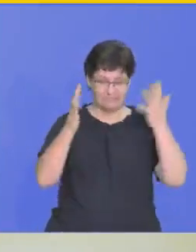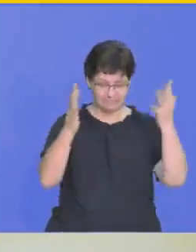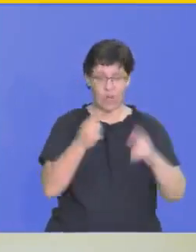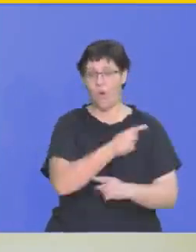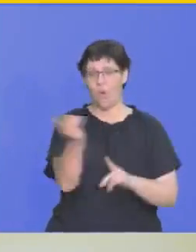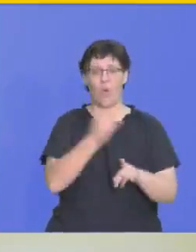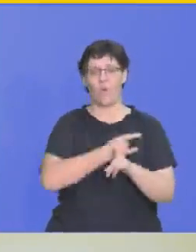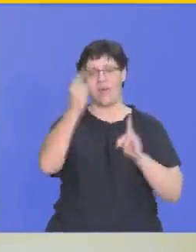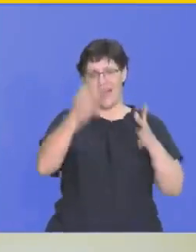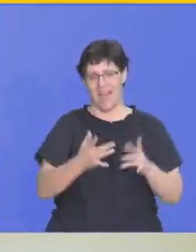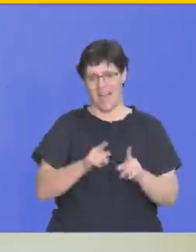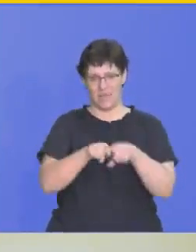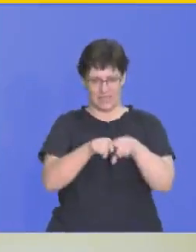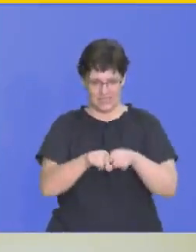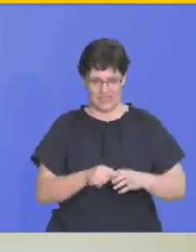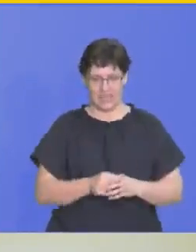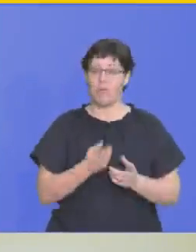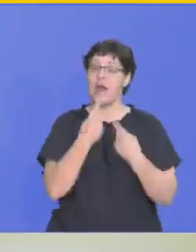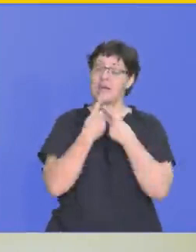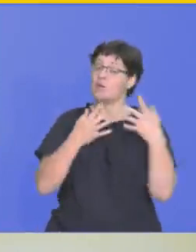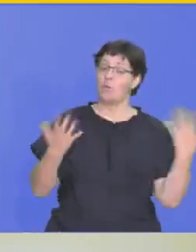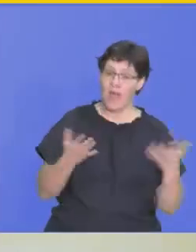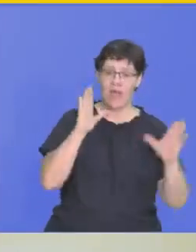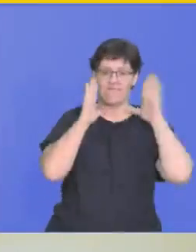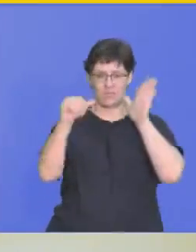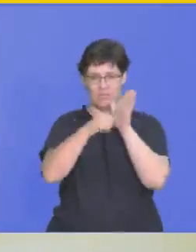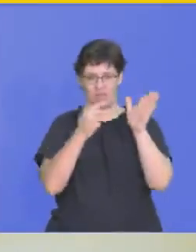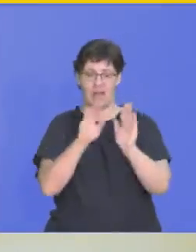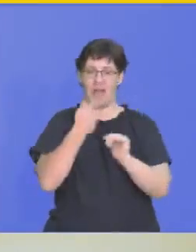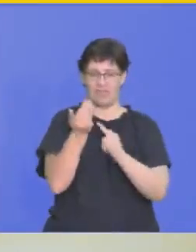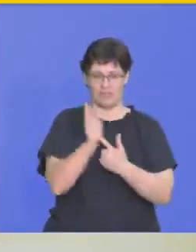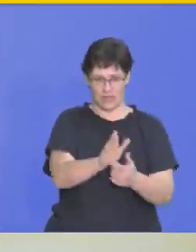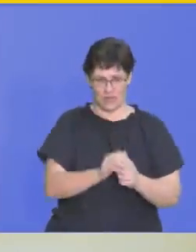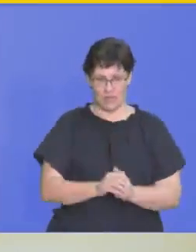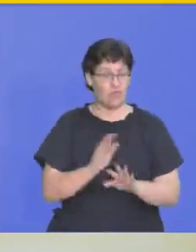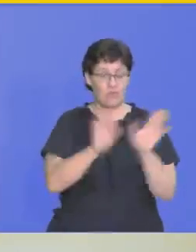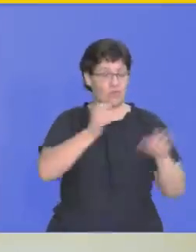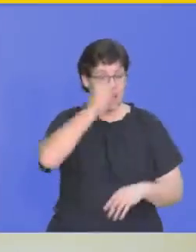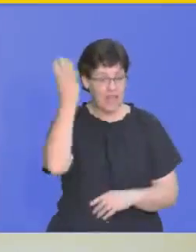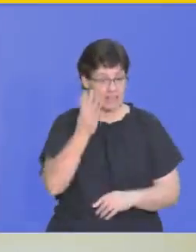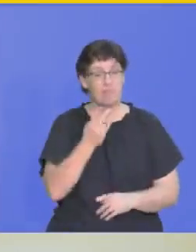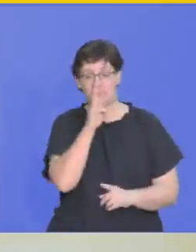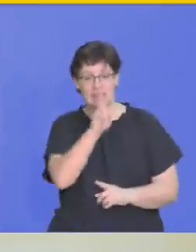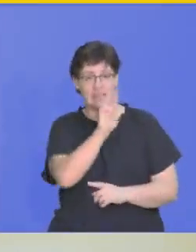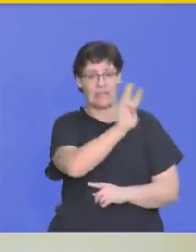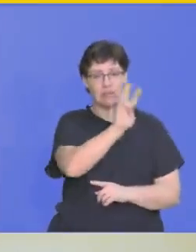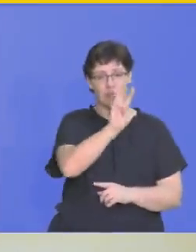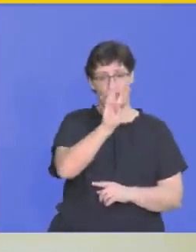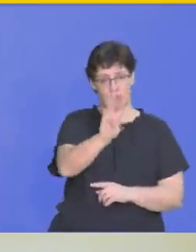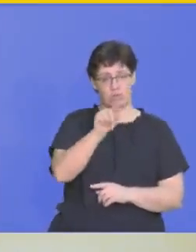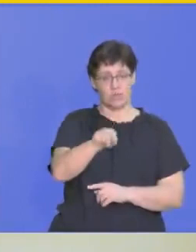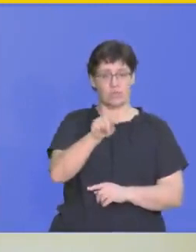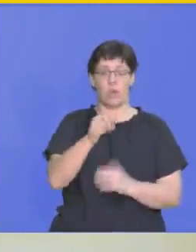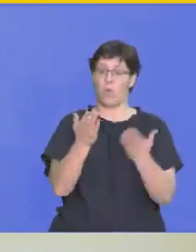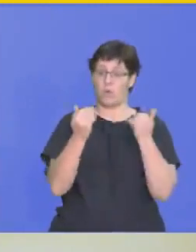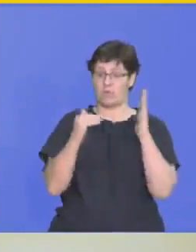you. A big congratulations to all of our competition winners who will be announced on our Facebook page after the show. Don't forget,